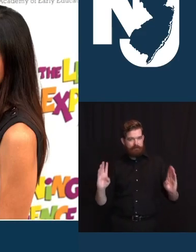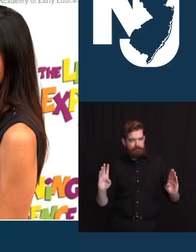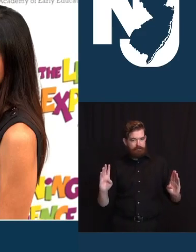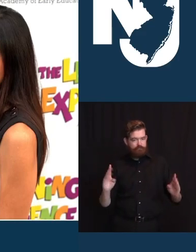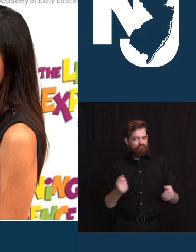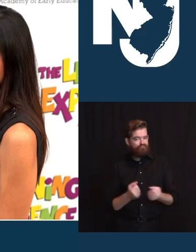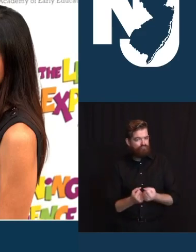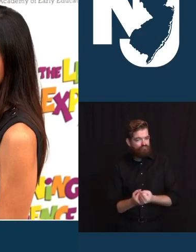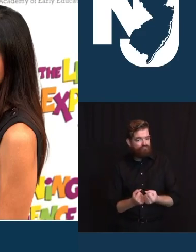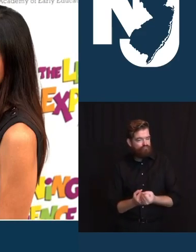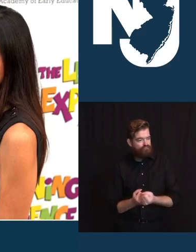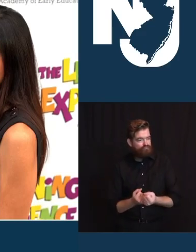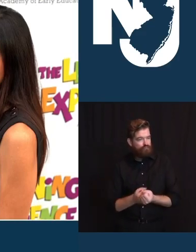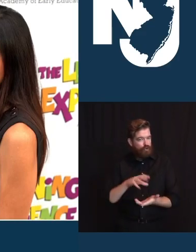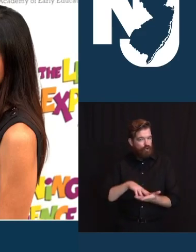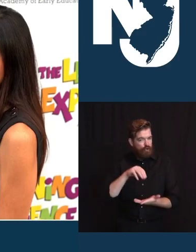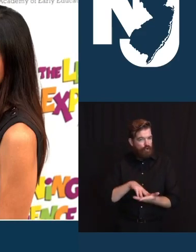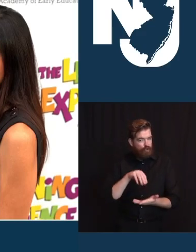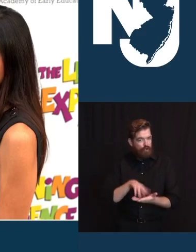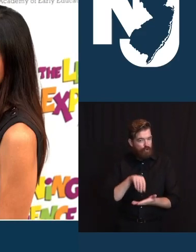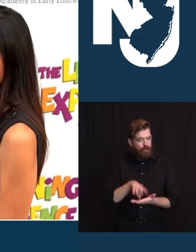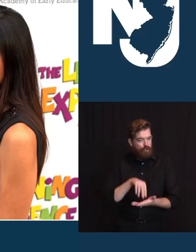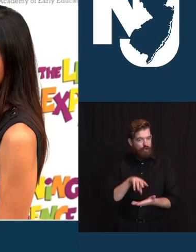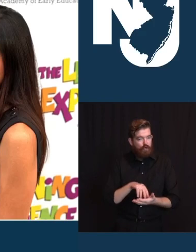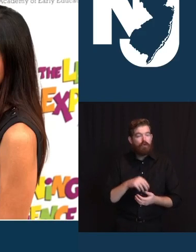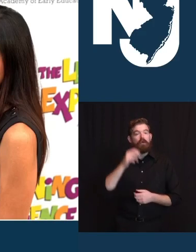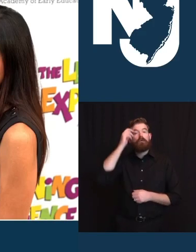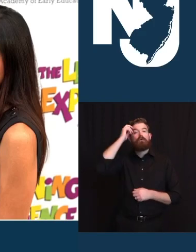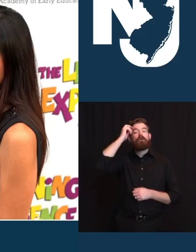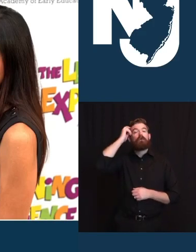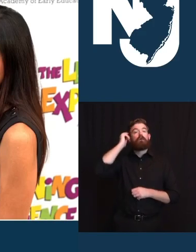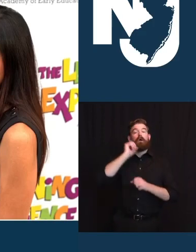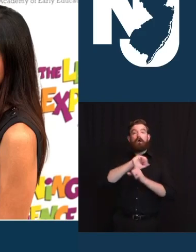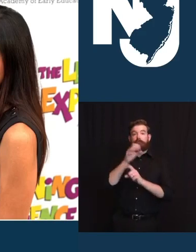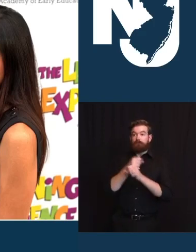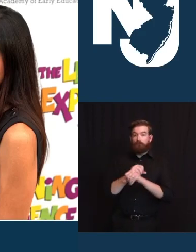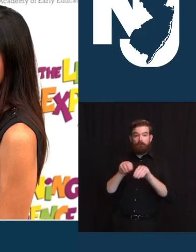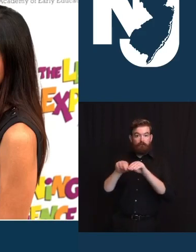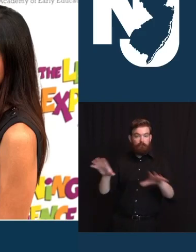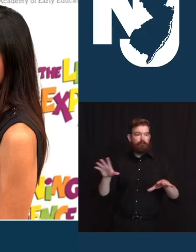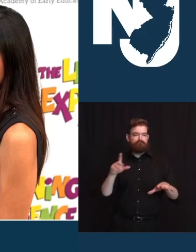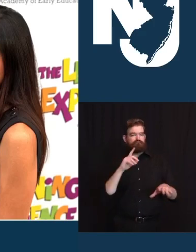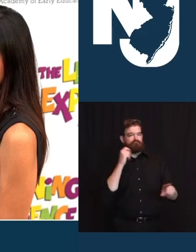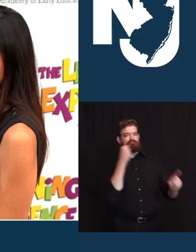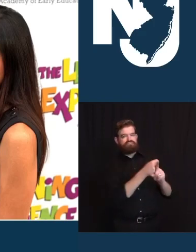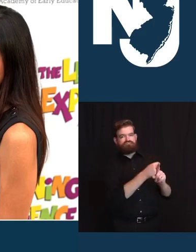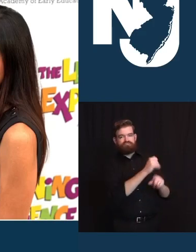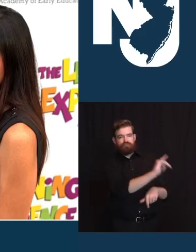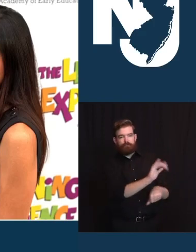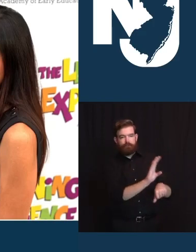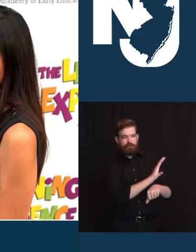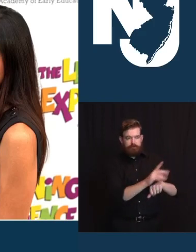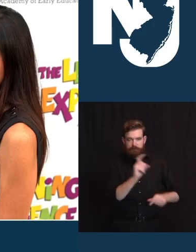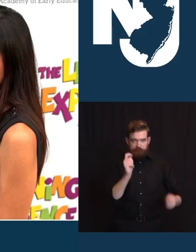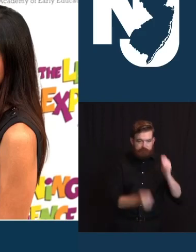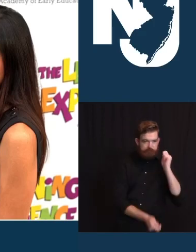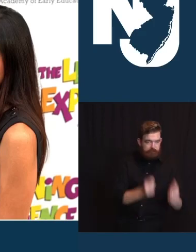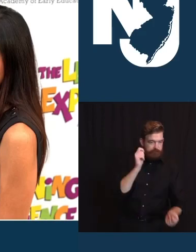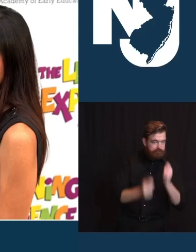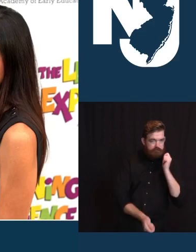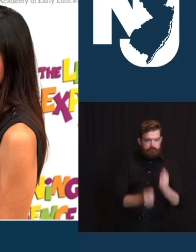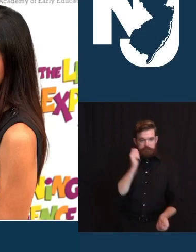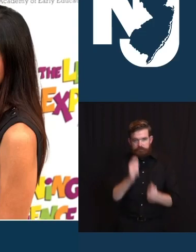COVID-19 has required Mita and her team to do things differently to protect the health and safety of not just their students and themselves, but the